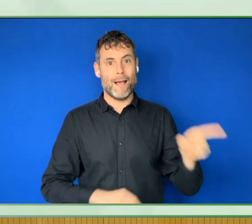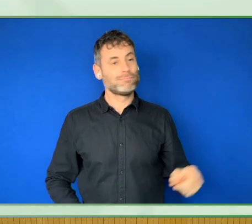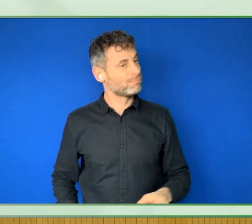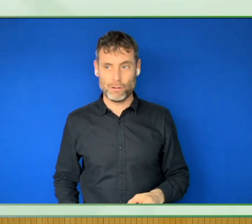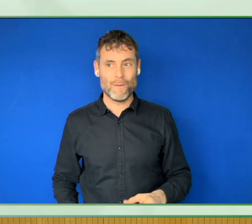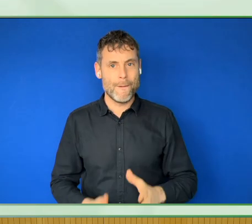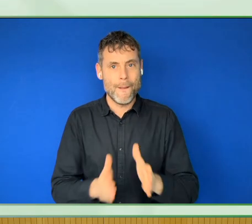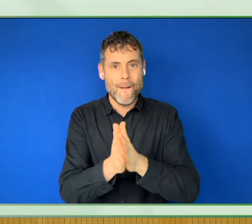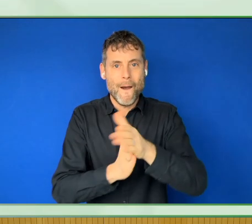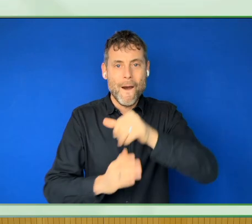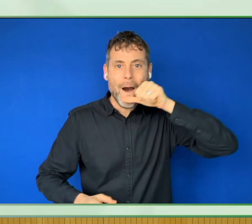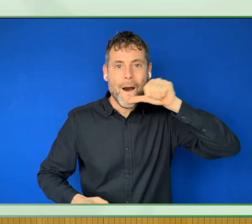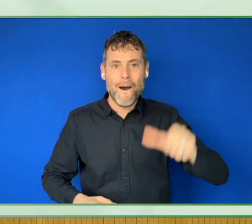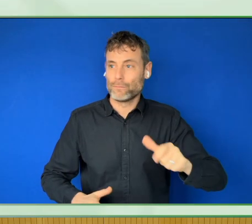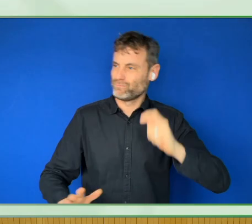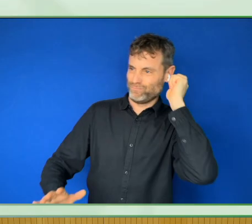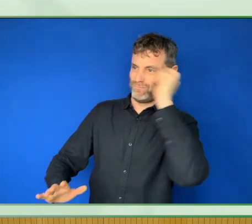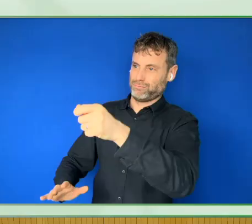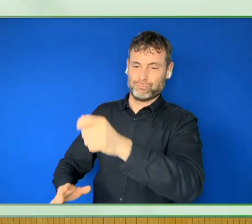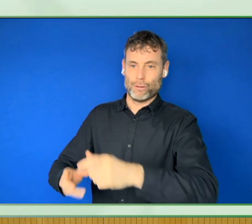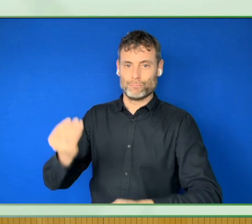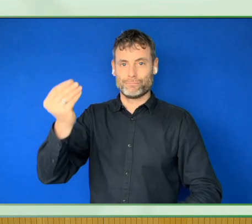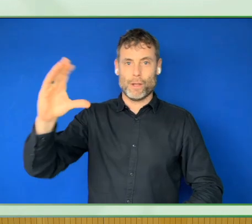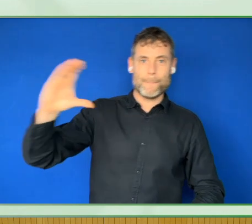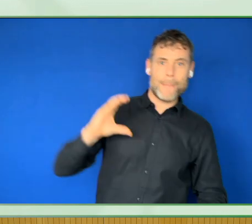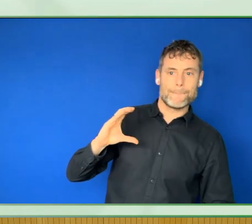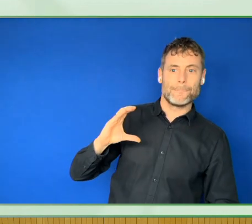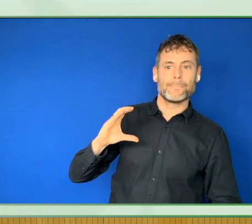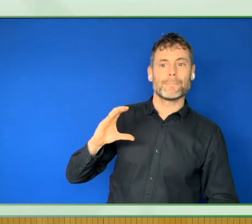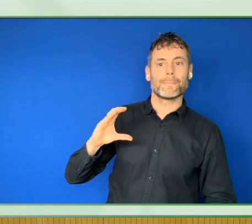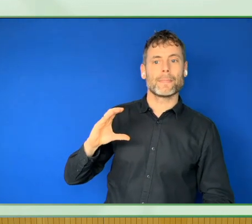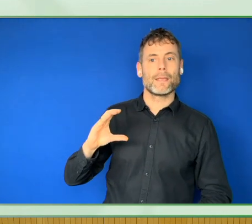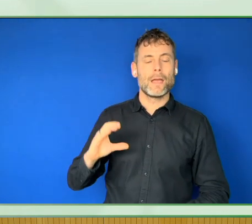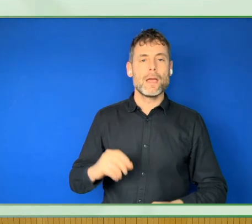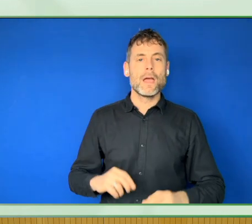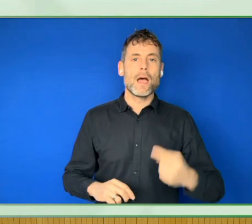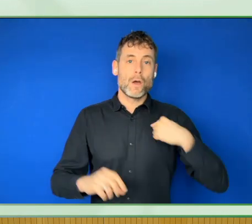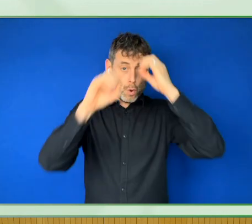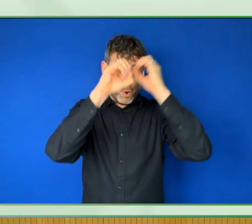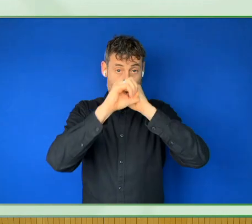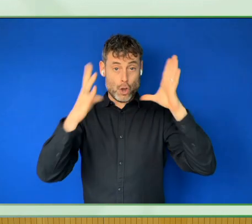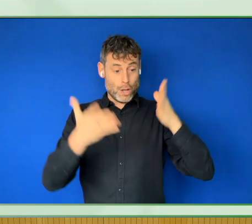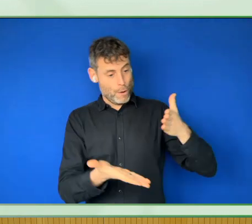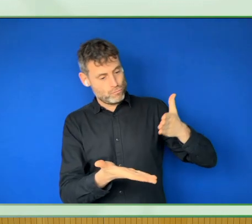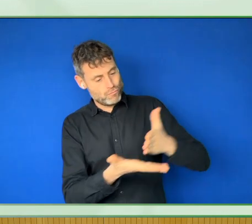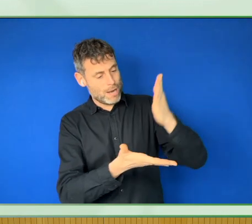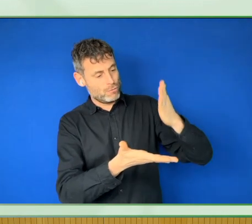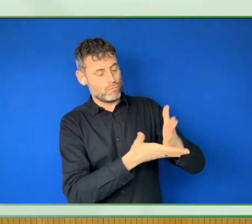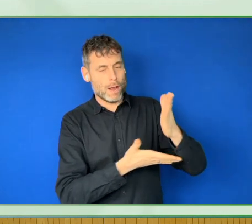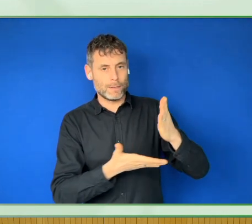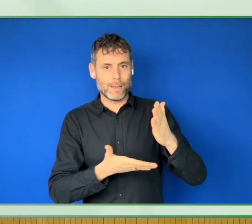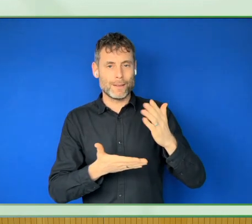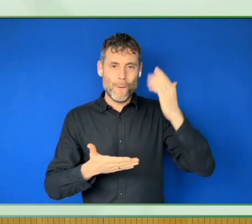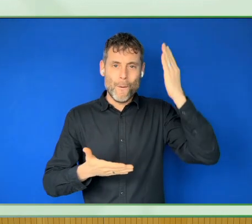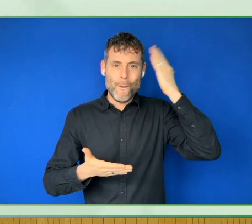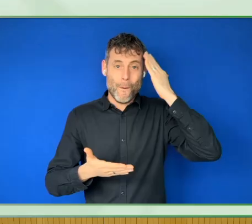rights accomplishes what we want it to do. It may be the right thing to do, but if you can't lead the horse to water, you can't get them to drink. If